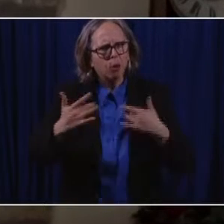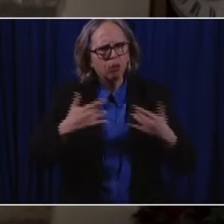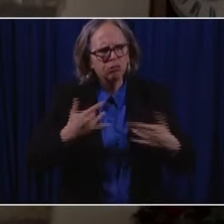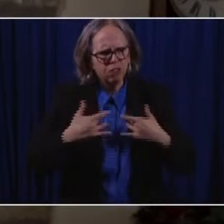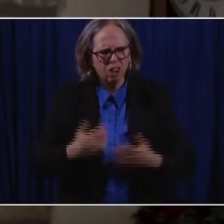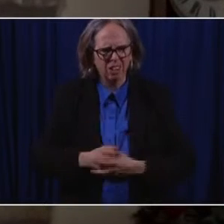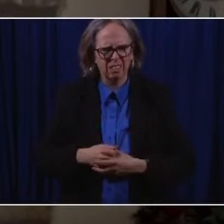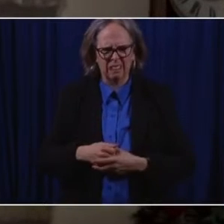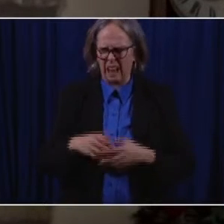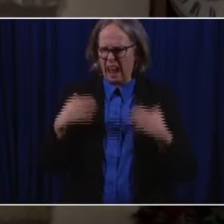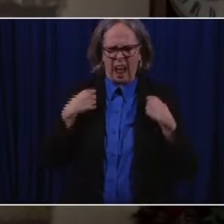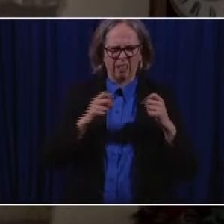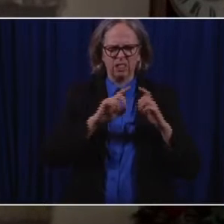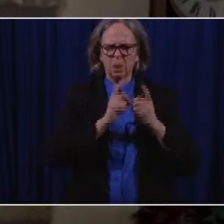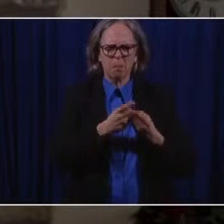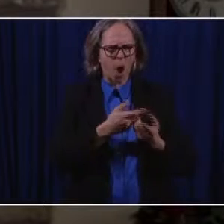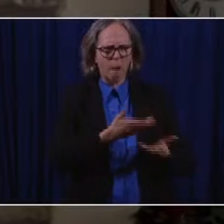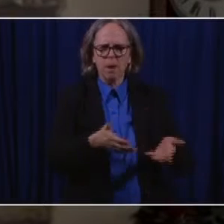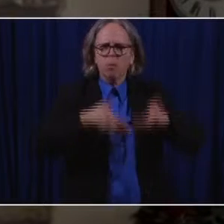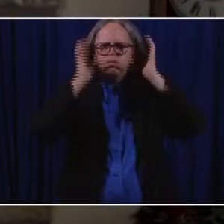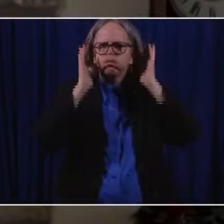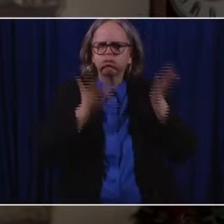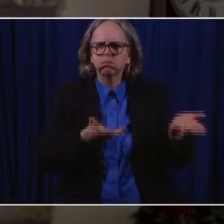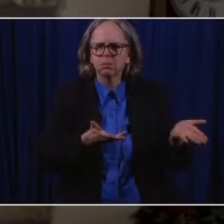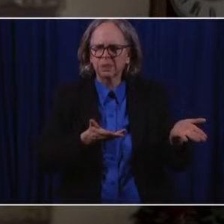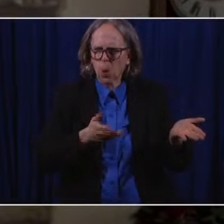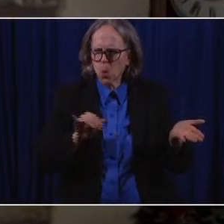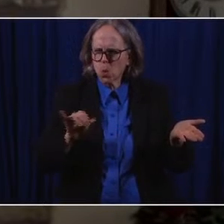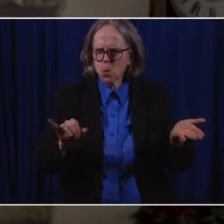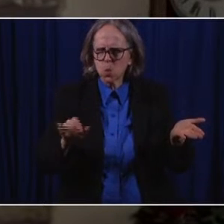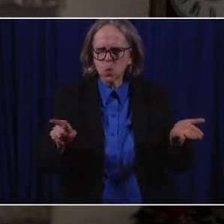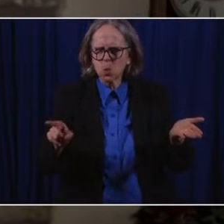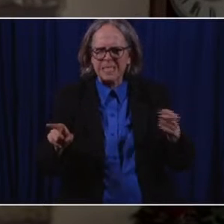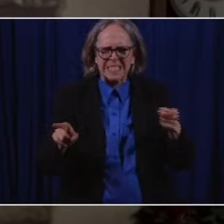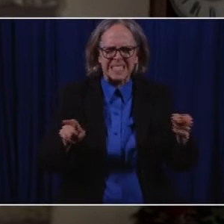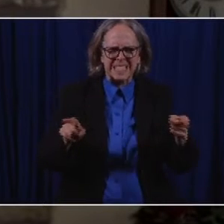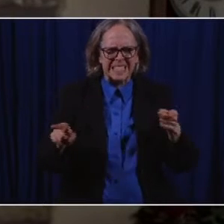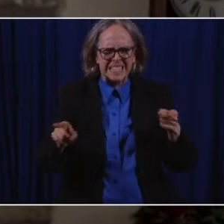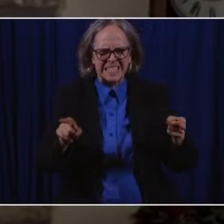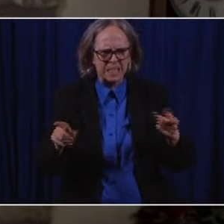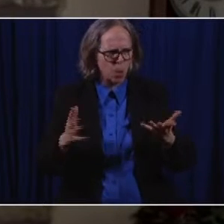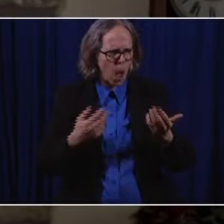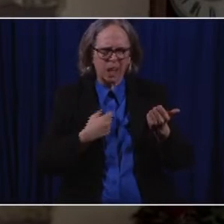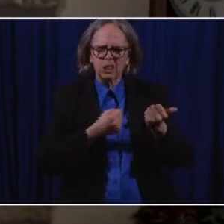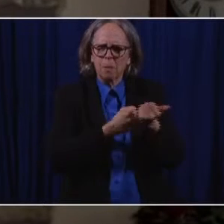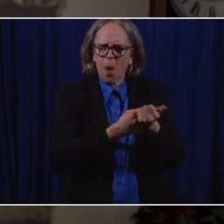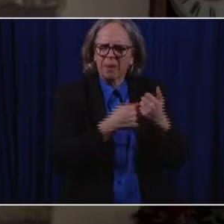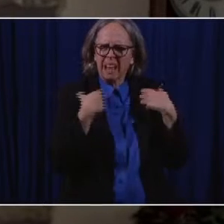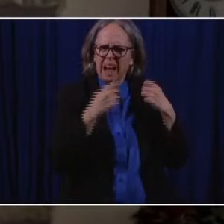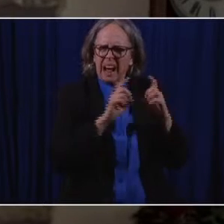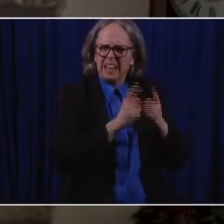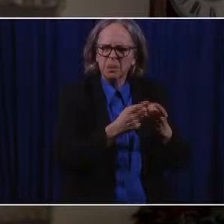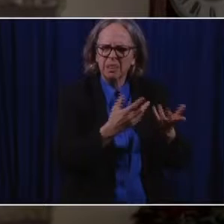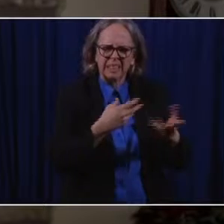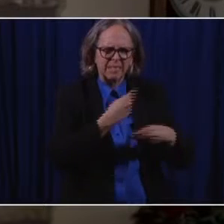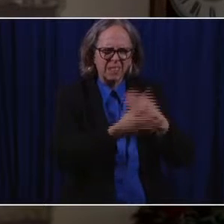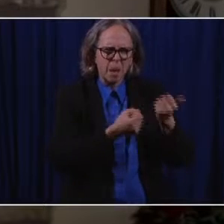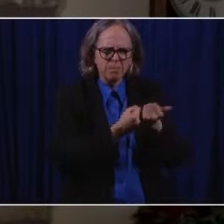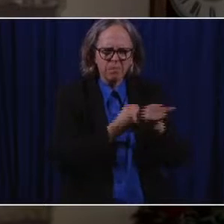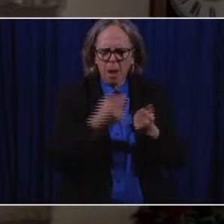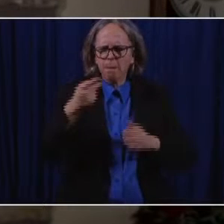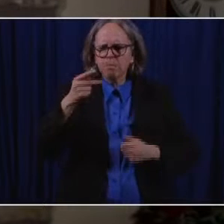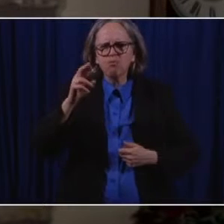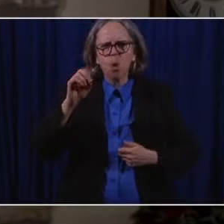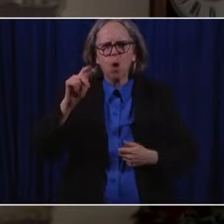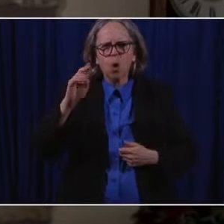overwhelmed, and we've tried to give them a different protocol or a more refined protocol about the order in